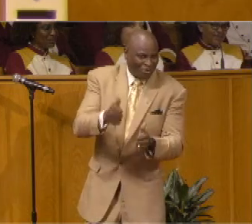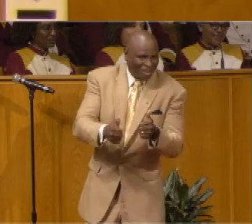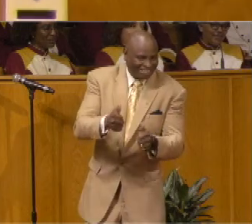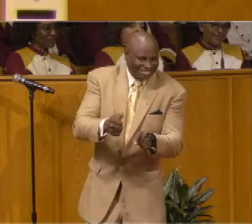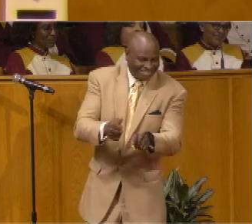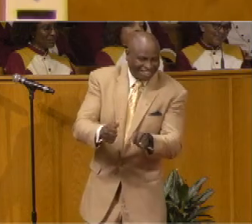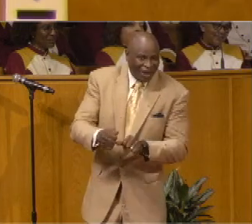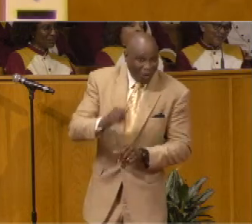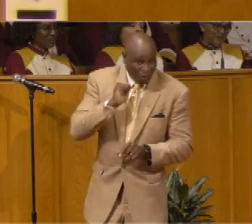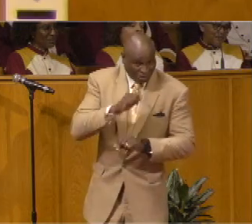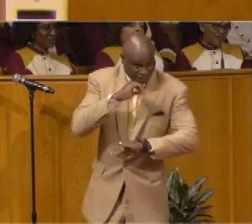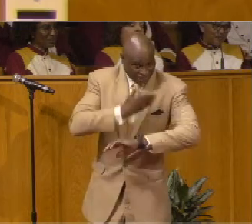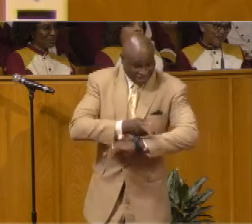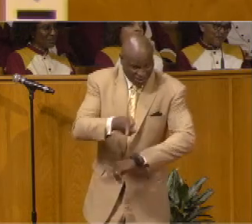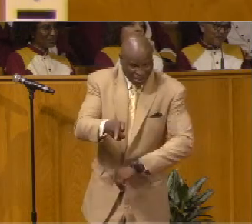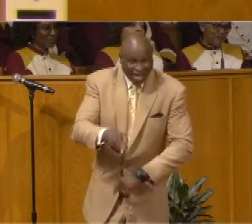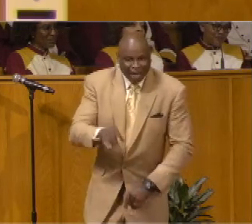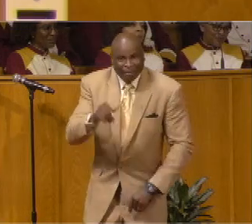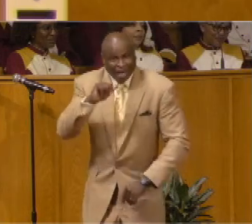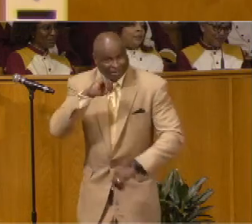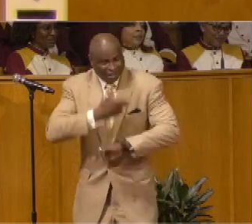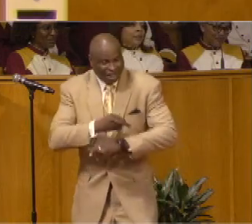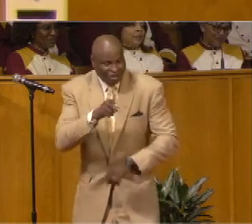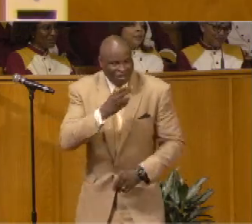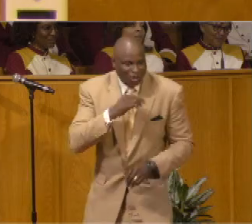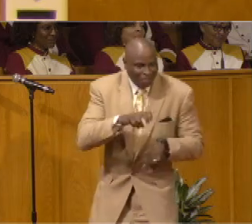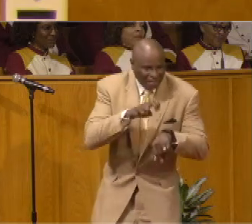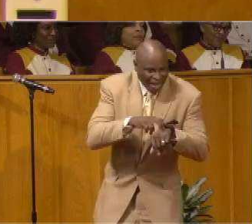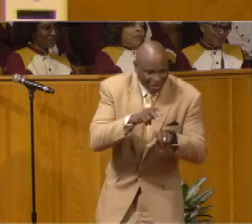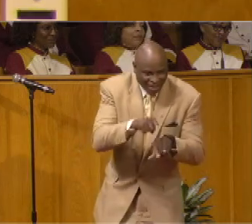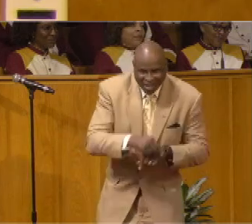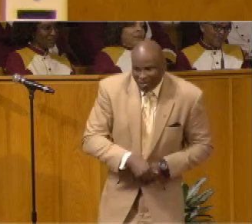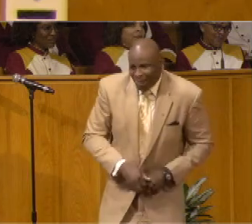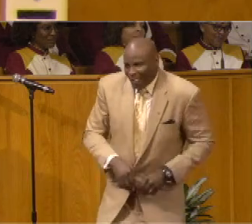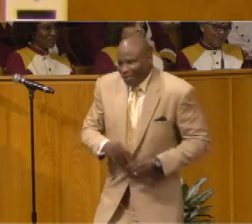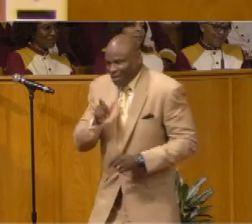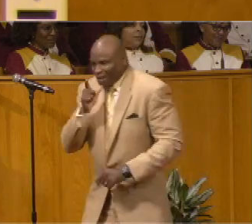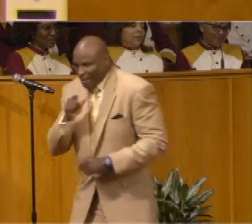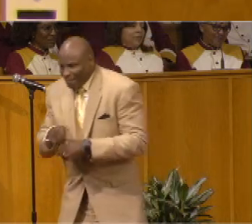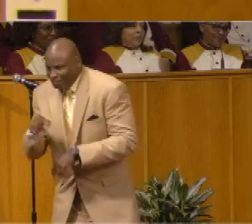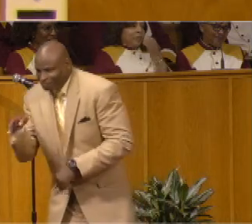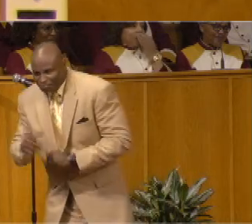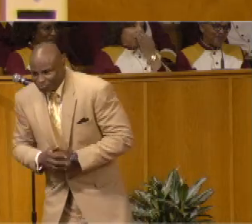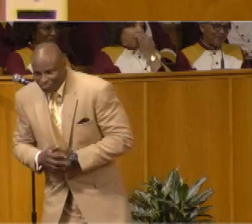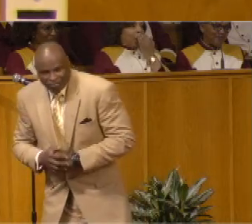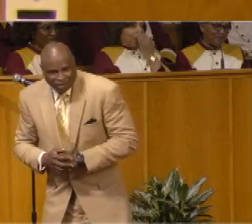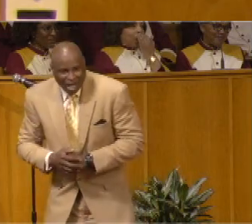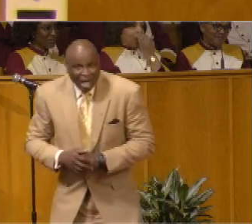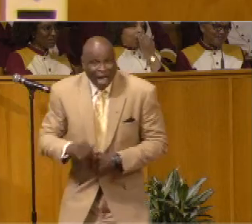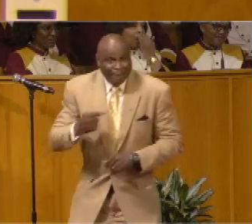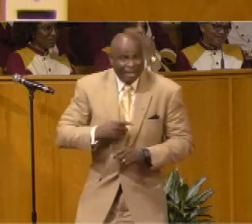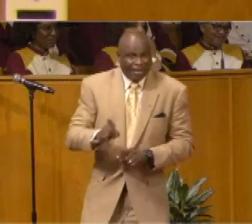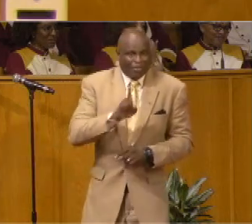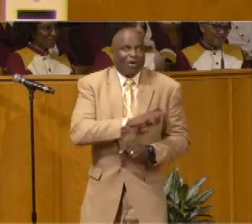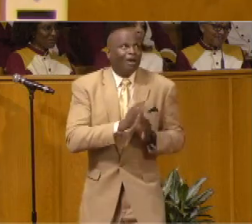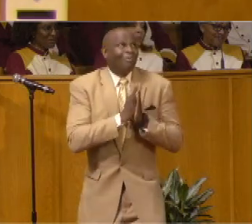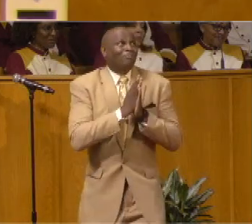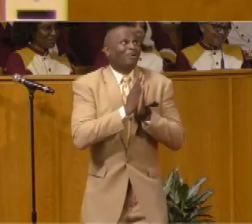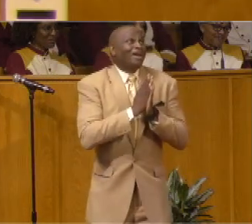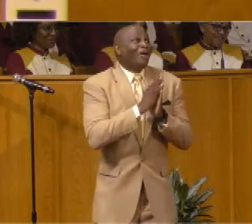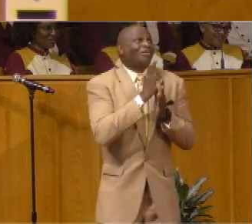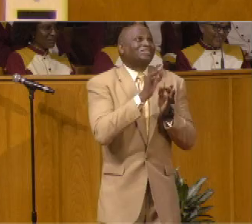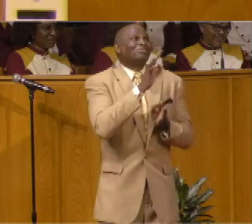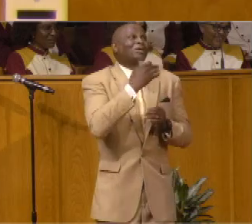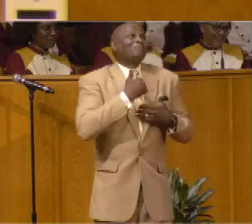choose. He's looking at the sweet potato, and he's looking at the lemon meringue, and I'm in fervent prayer. The Holy Spirit